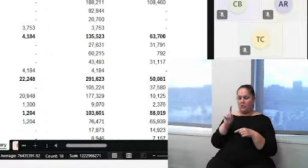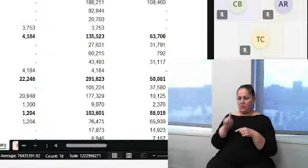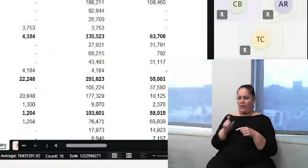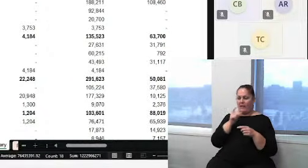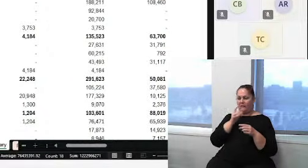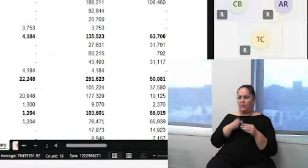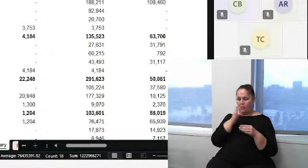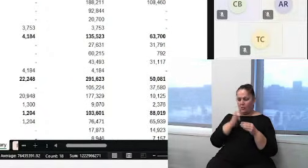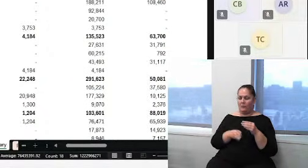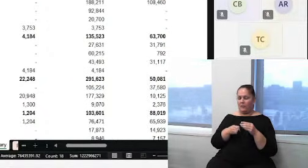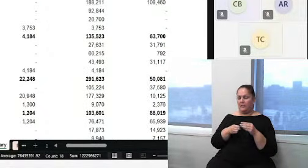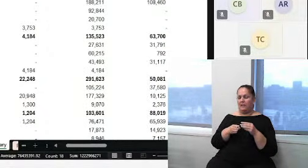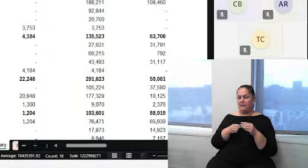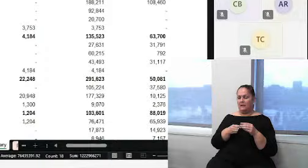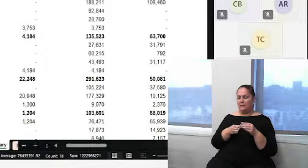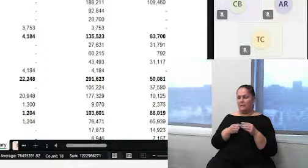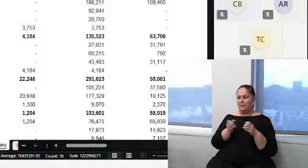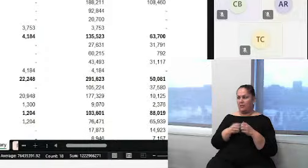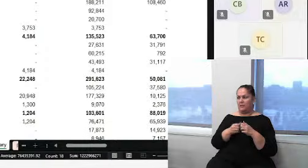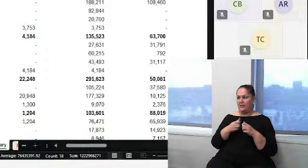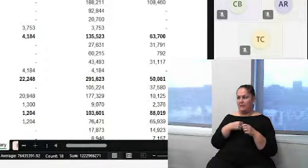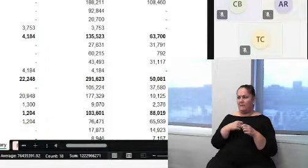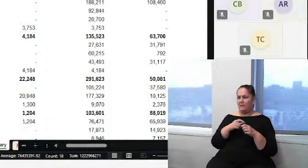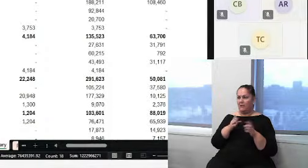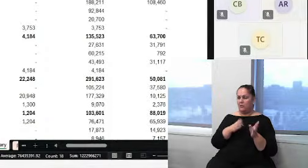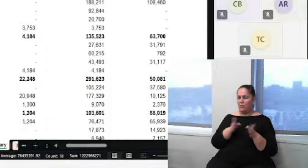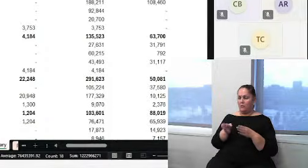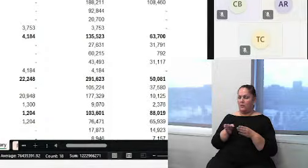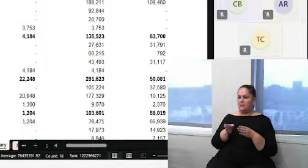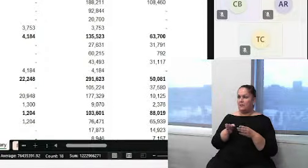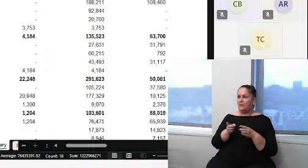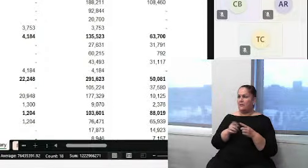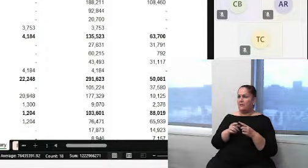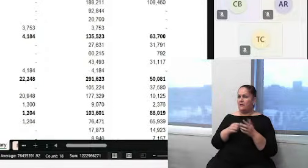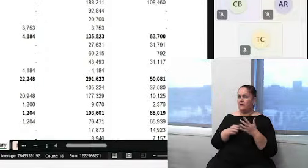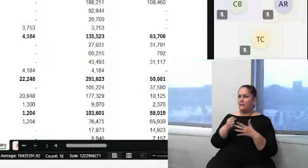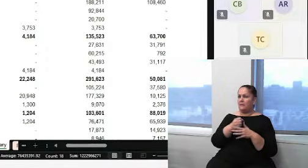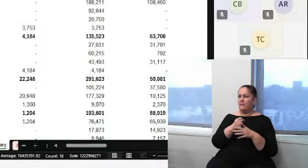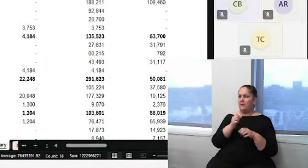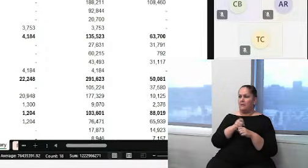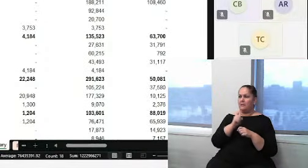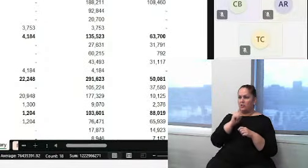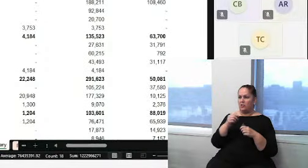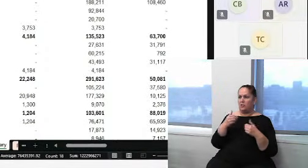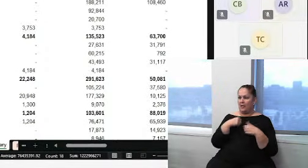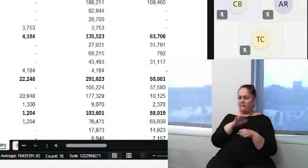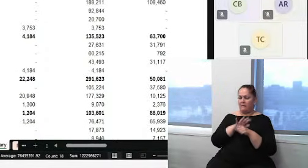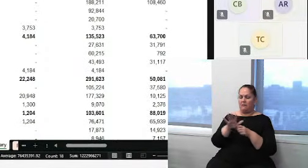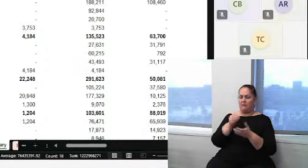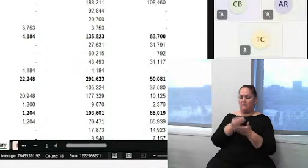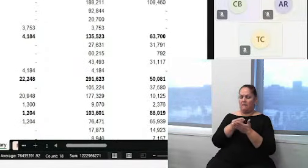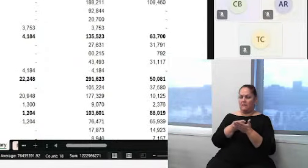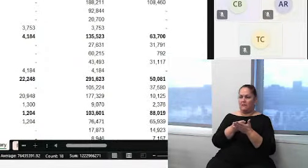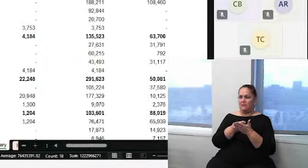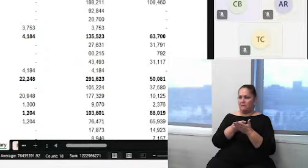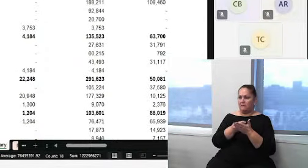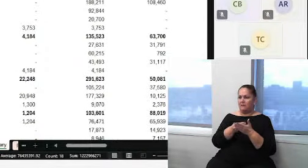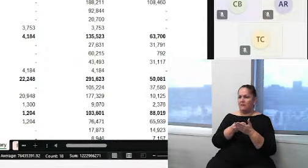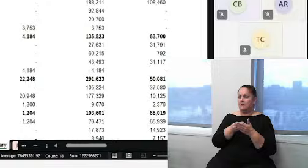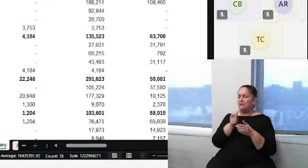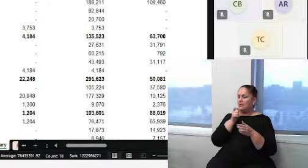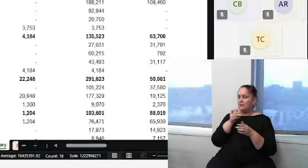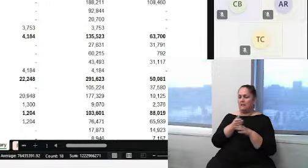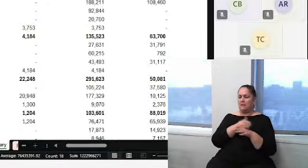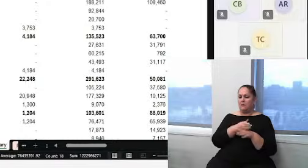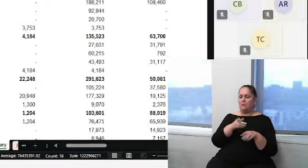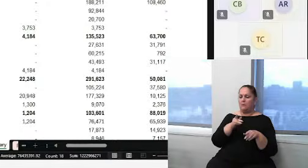I'll say. So we actually have to complete the work because we have a prayer order. Projects get deprioritized. We need to make sure we have sufficient